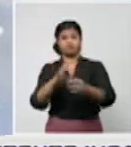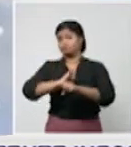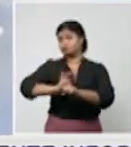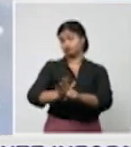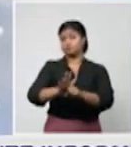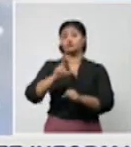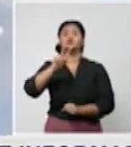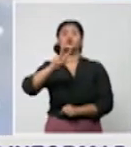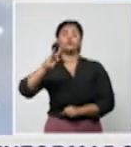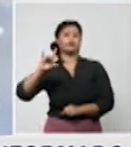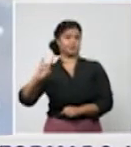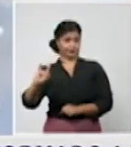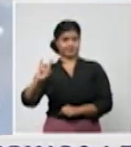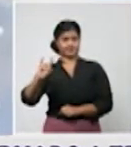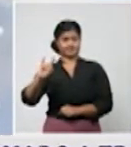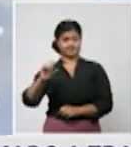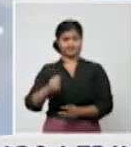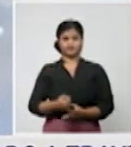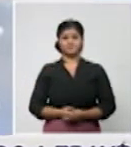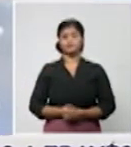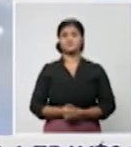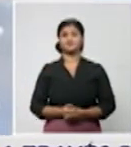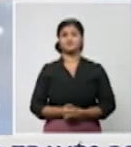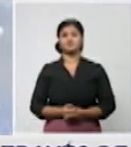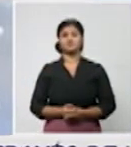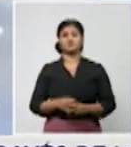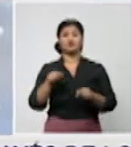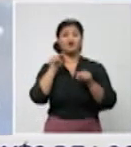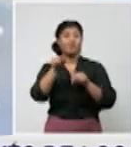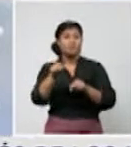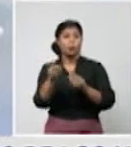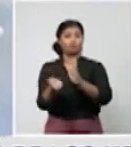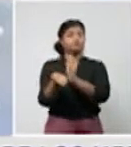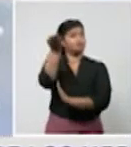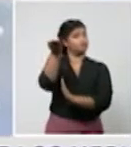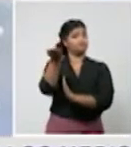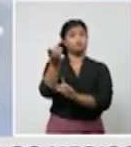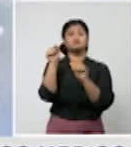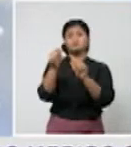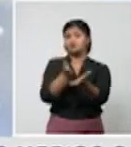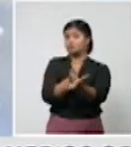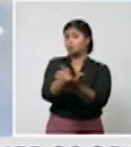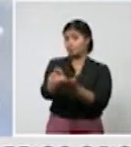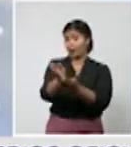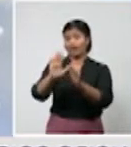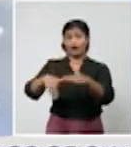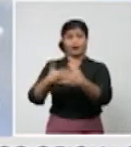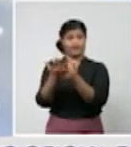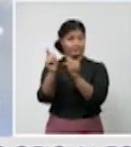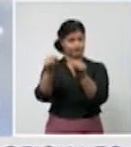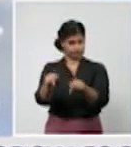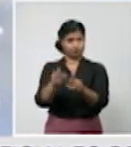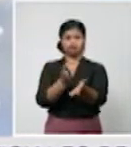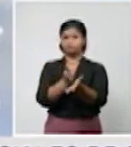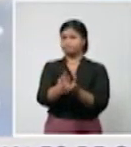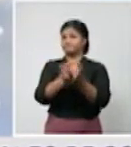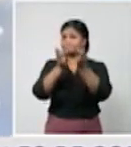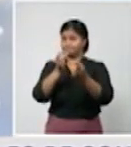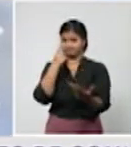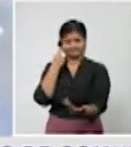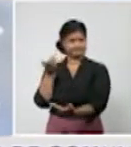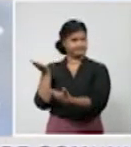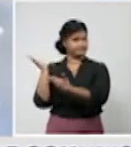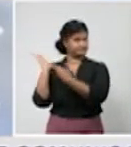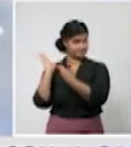and 229 are confirmed active cases, a high figure of current active cases. In our primary